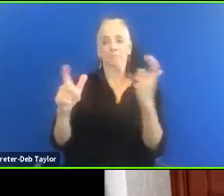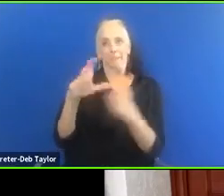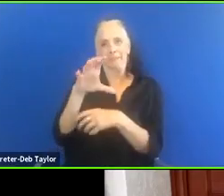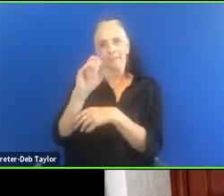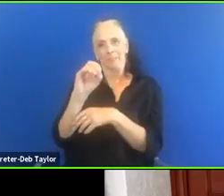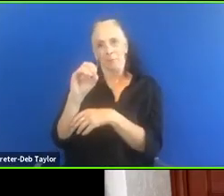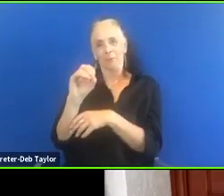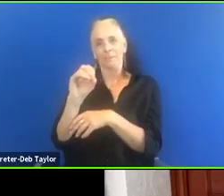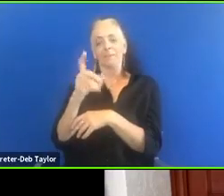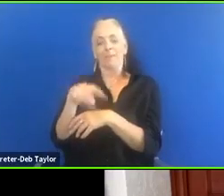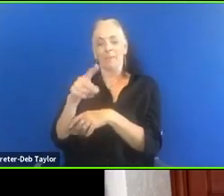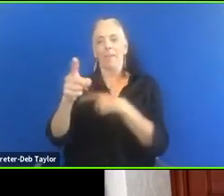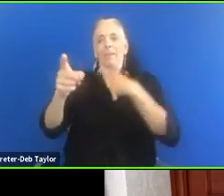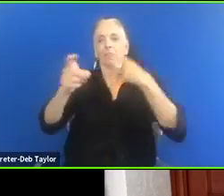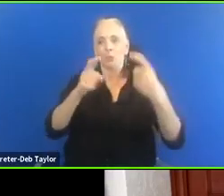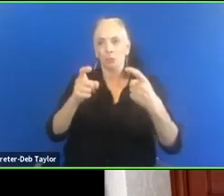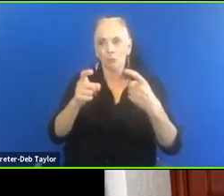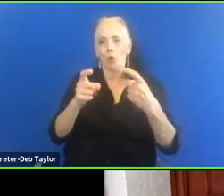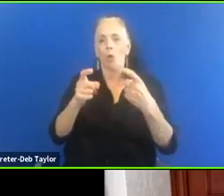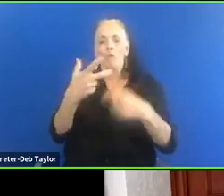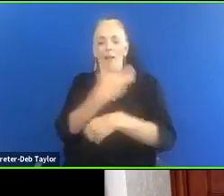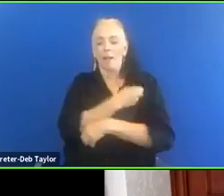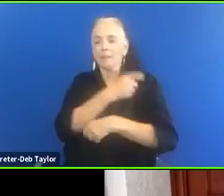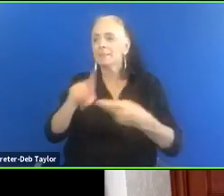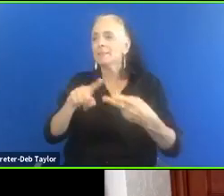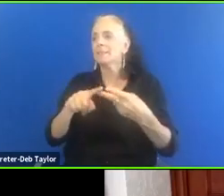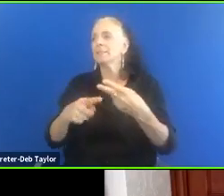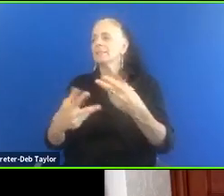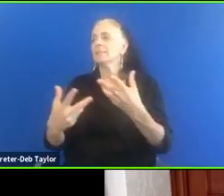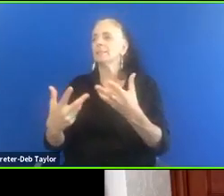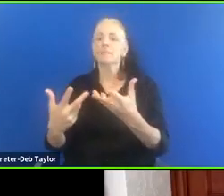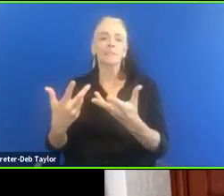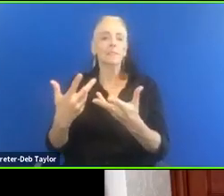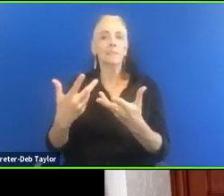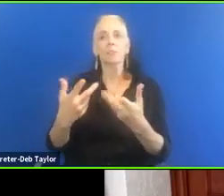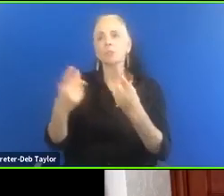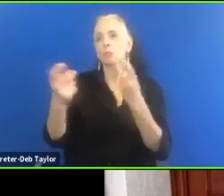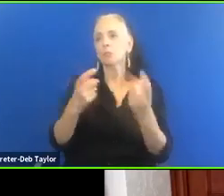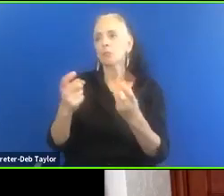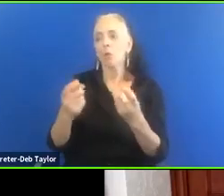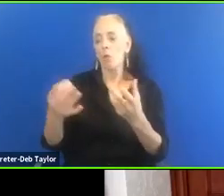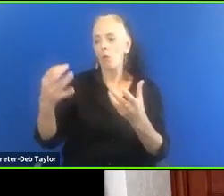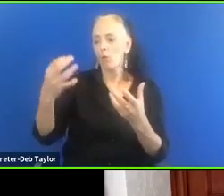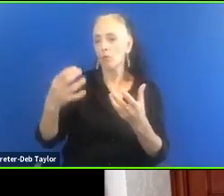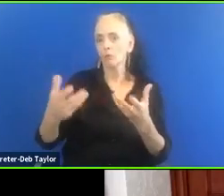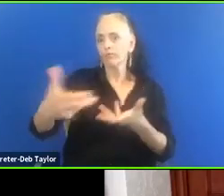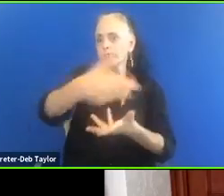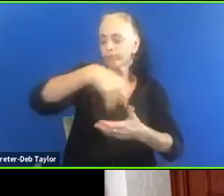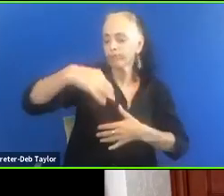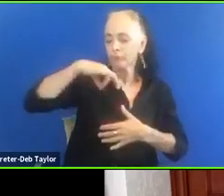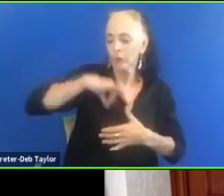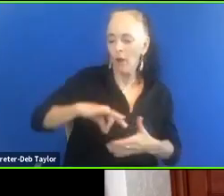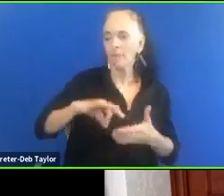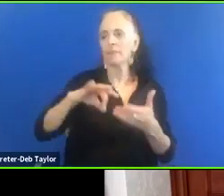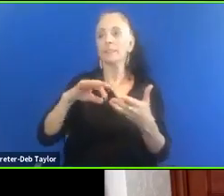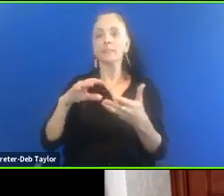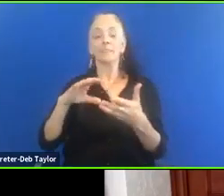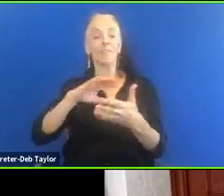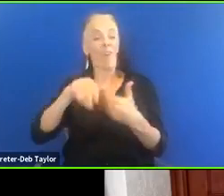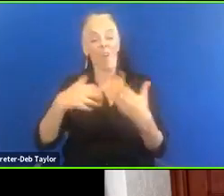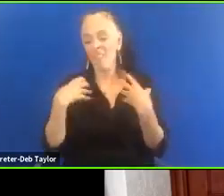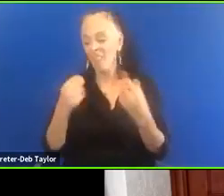off of how we address issues of health corrupts the science to the point where it's reasonable